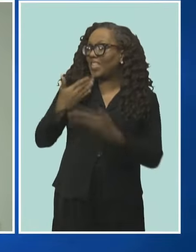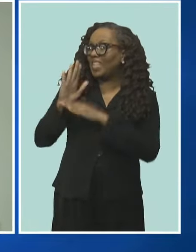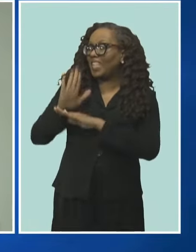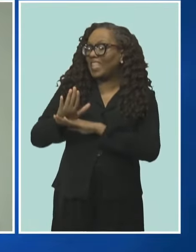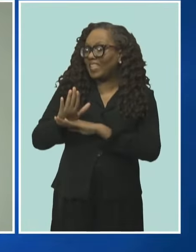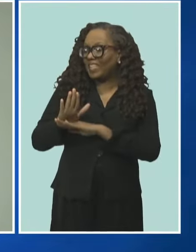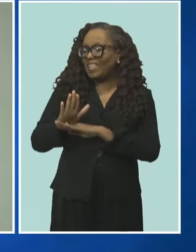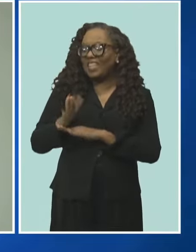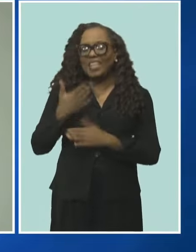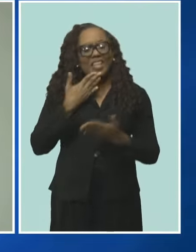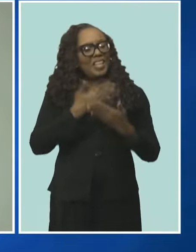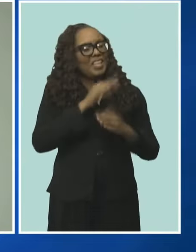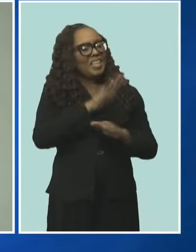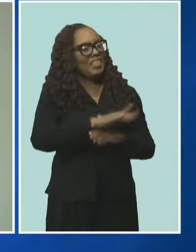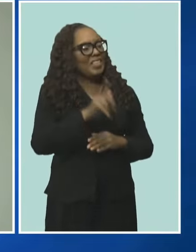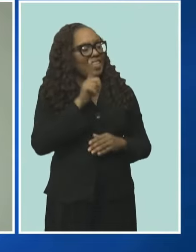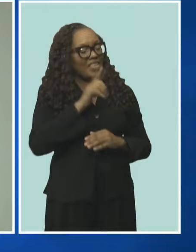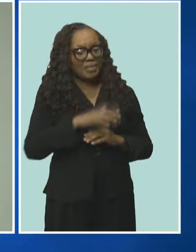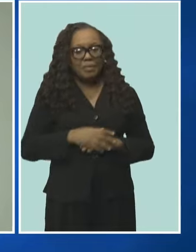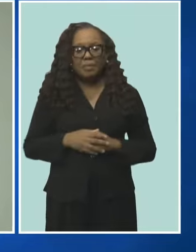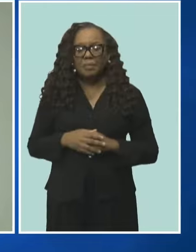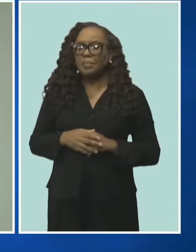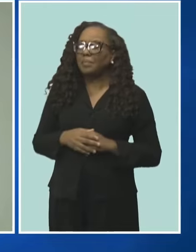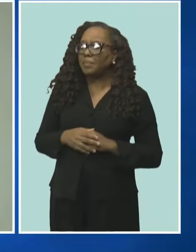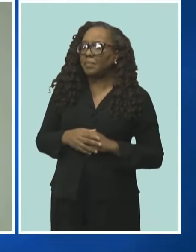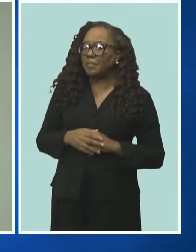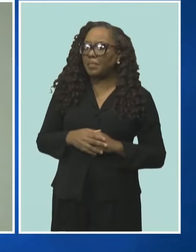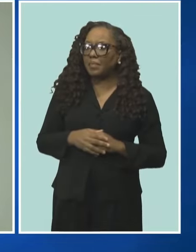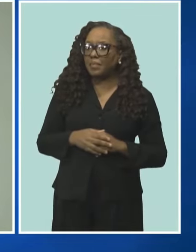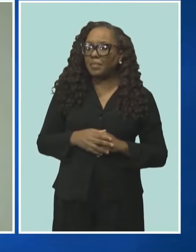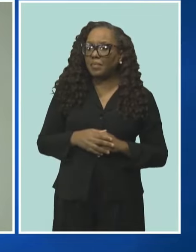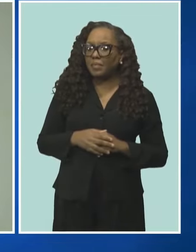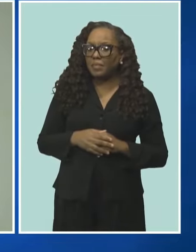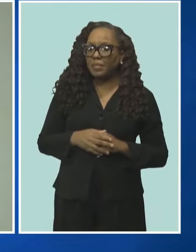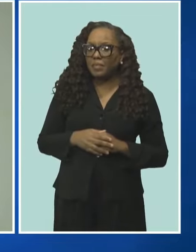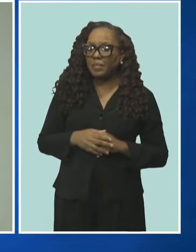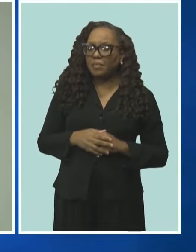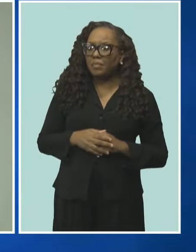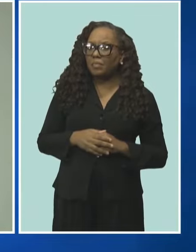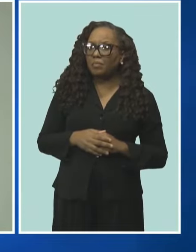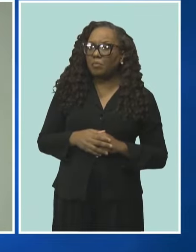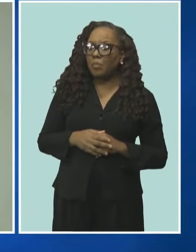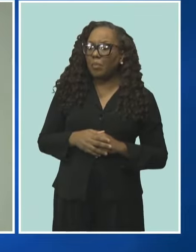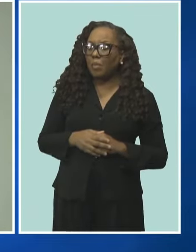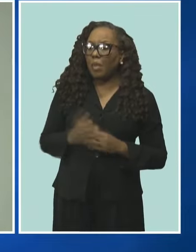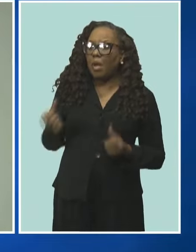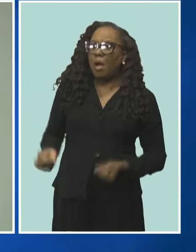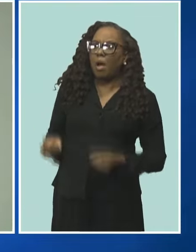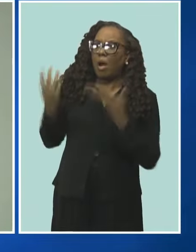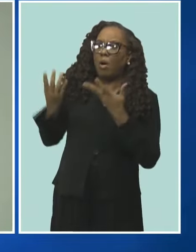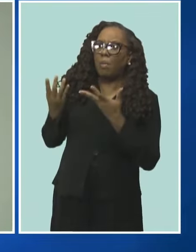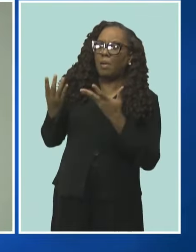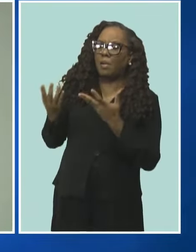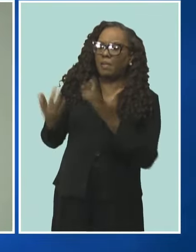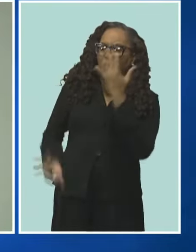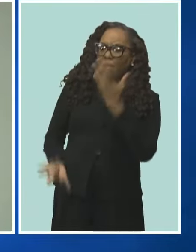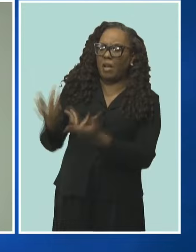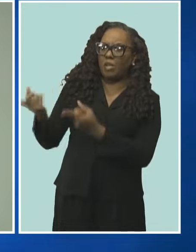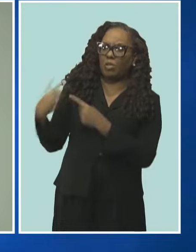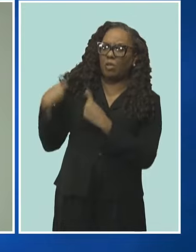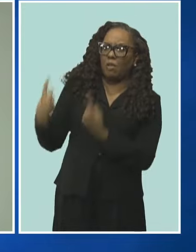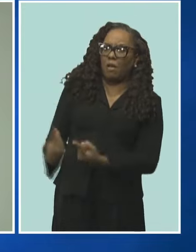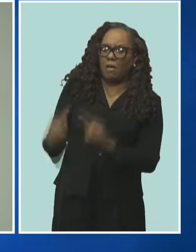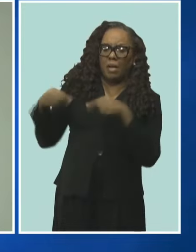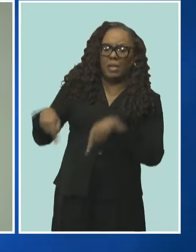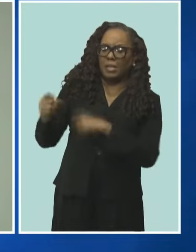Lisa. Good evening to Barbados. Oh, Mr. Maynard, give us the number of fires for this year and how they compare to the same period